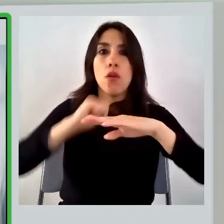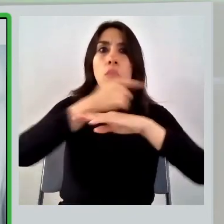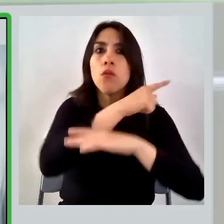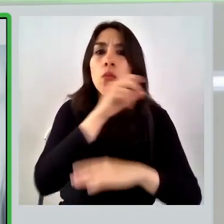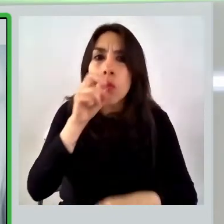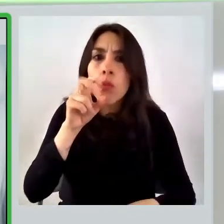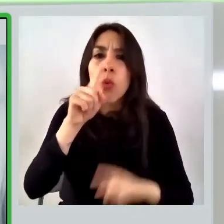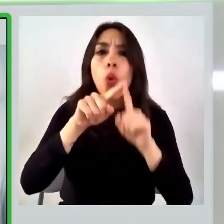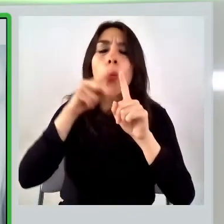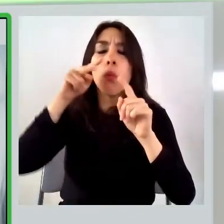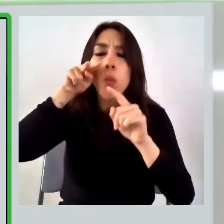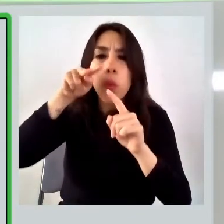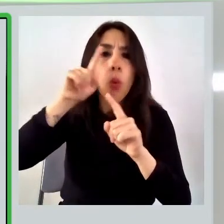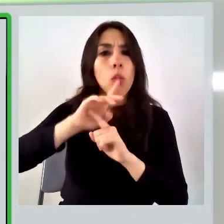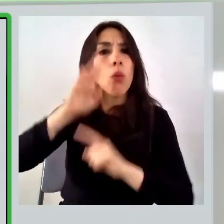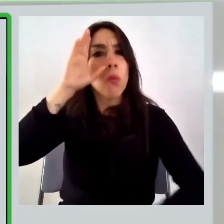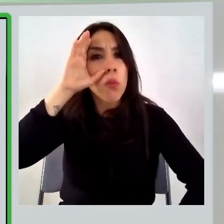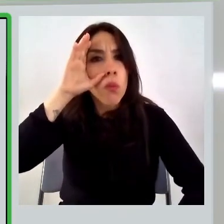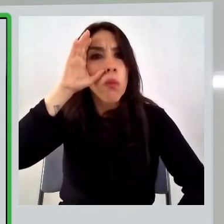Next slide.